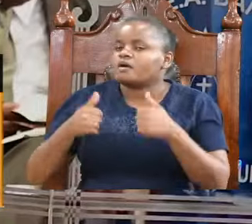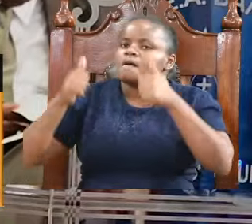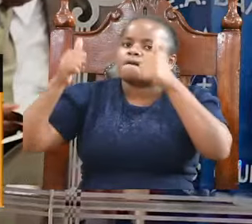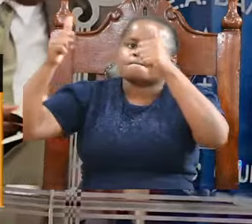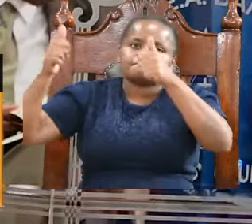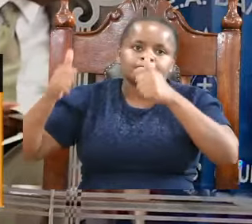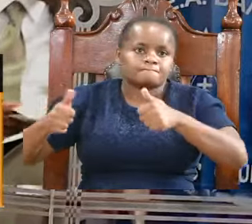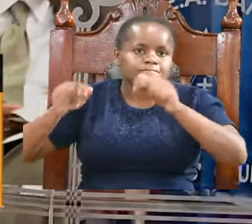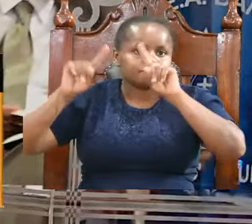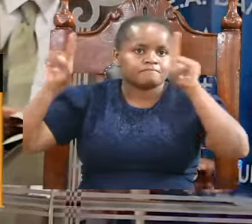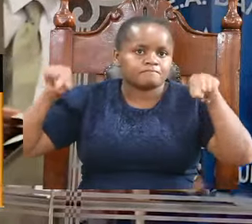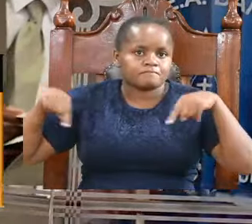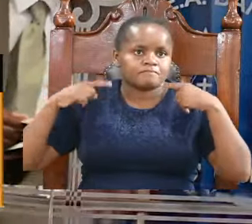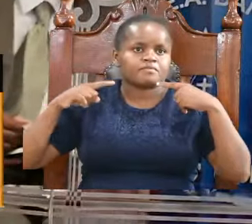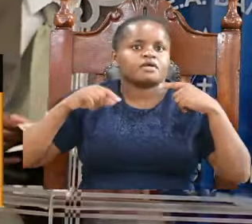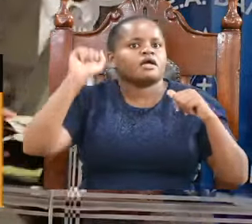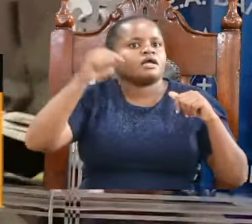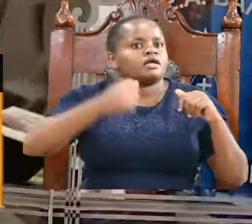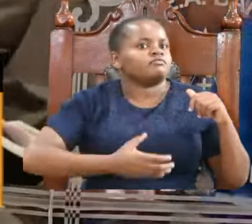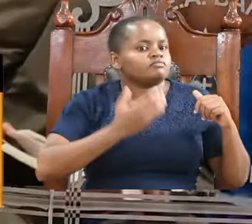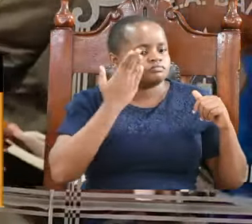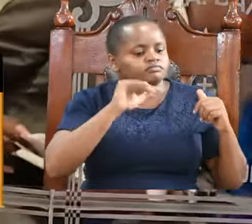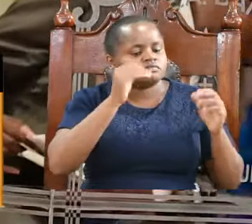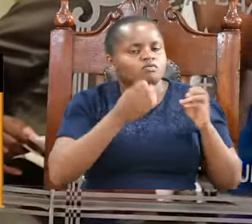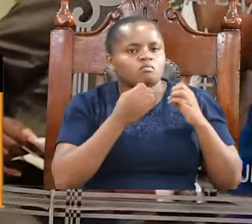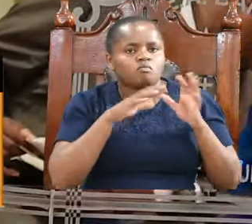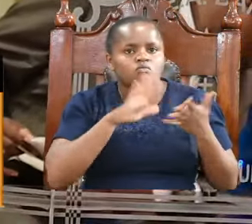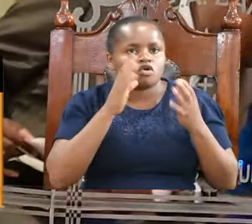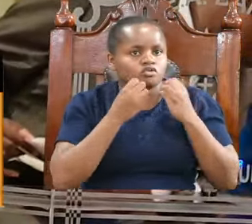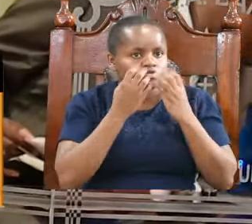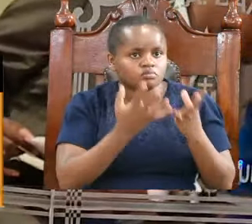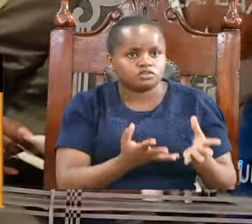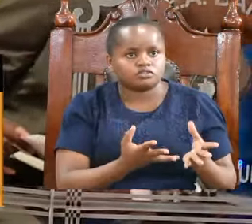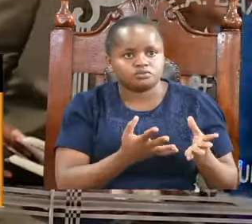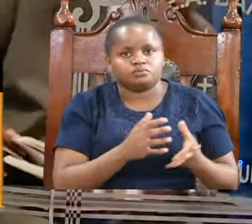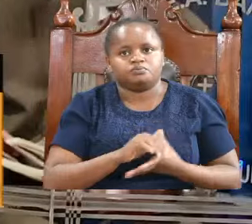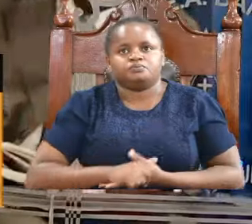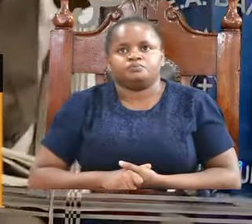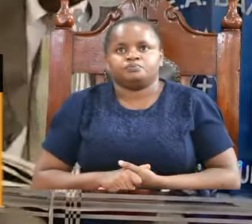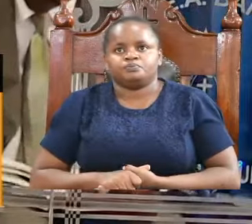our notice board. You can visit there for more information.